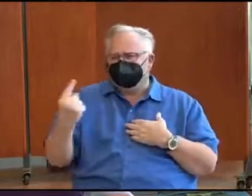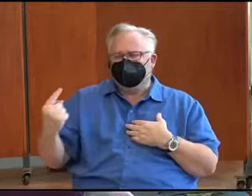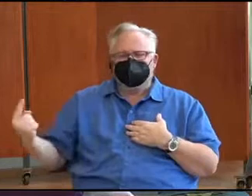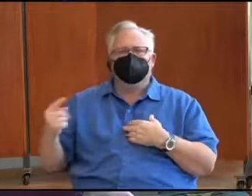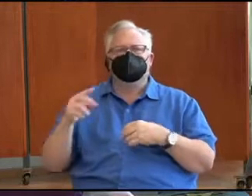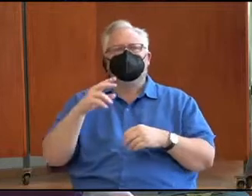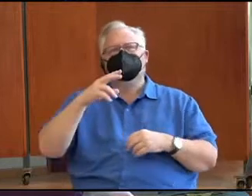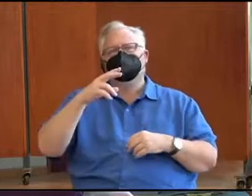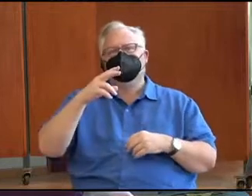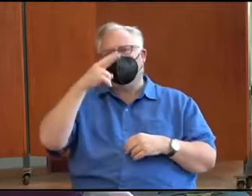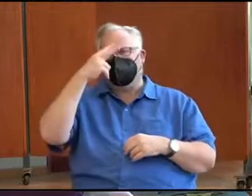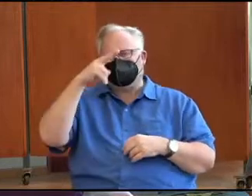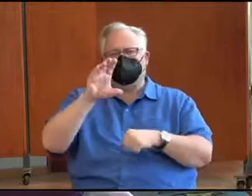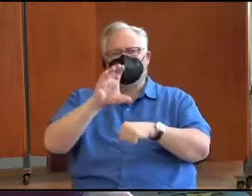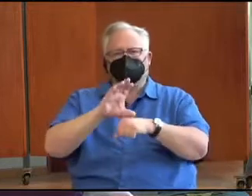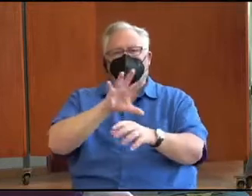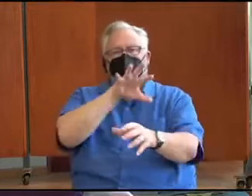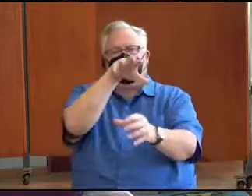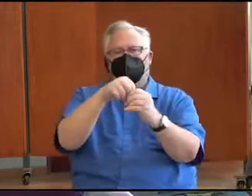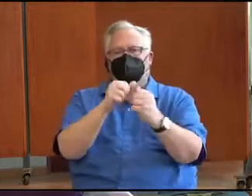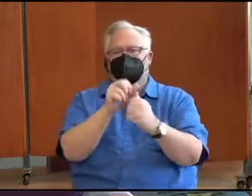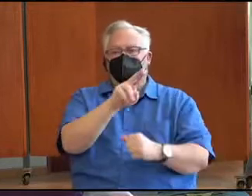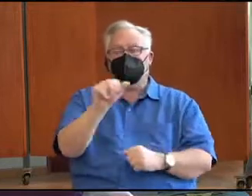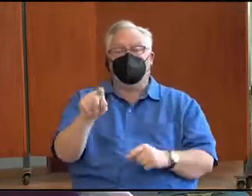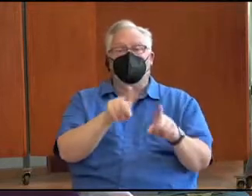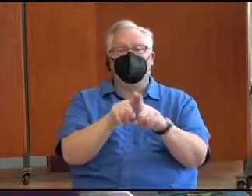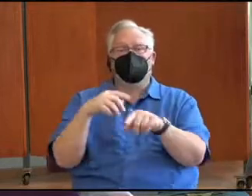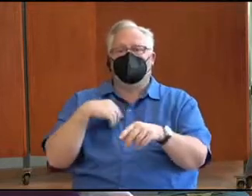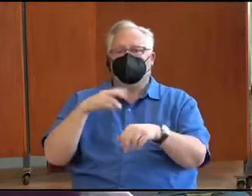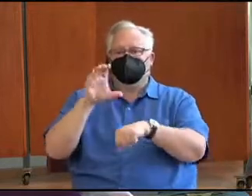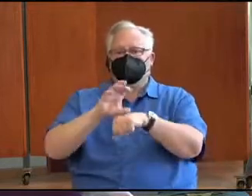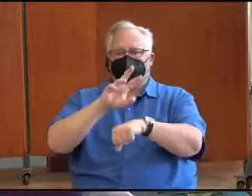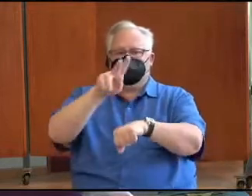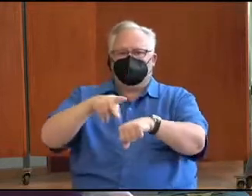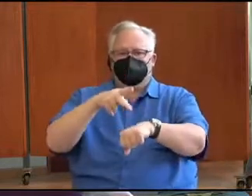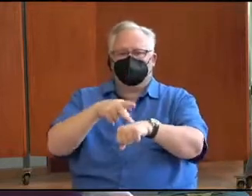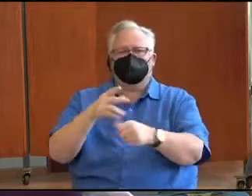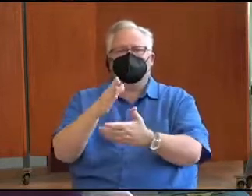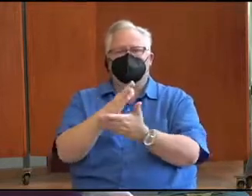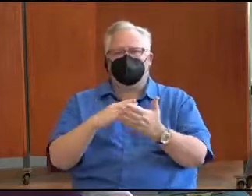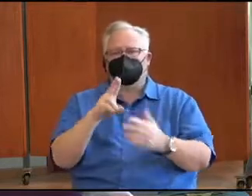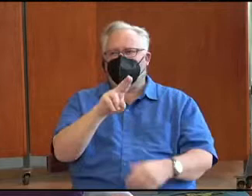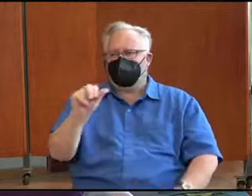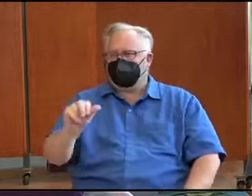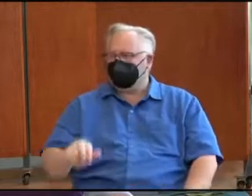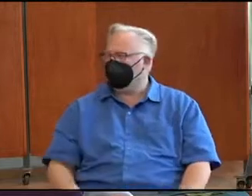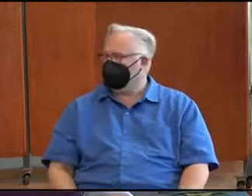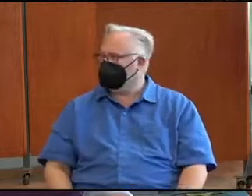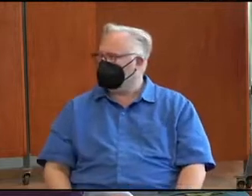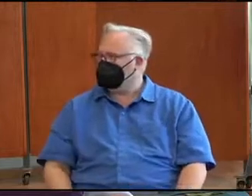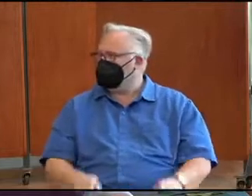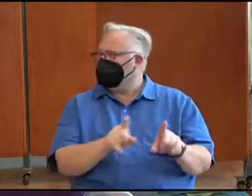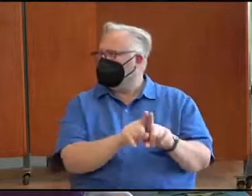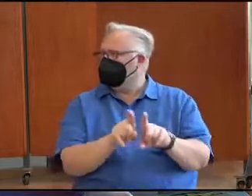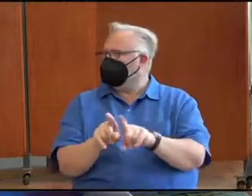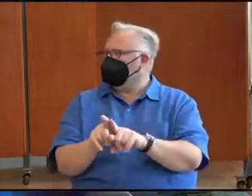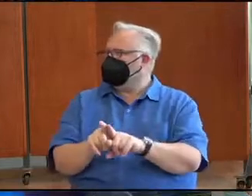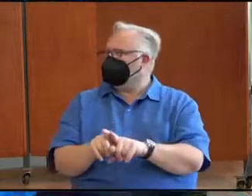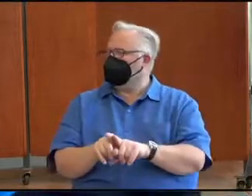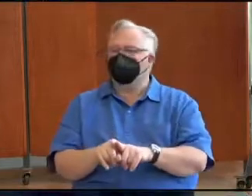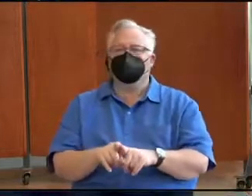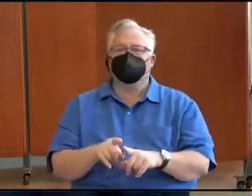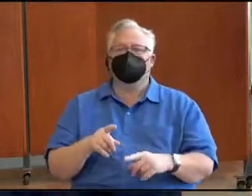UUA. There are also congregations in the Philippines that are part of the UUA. But there is also